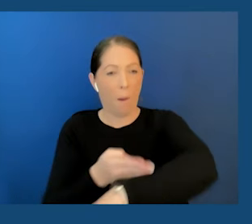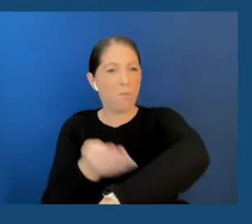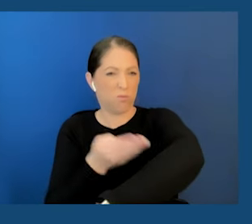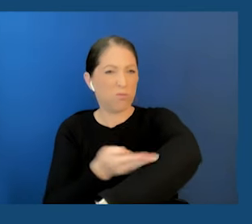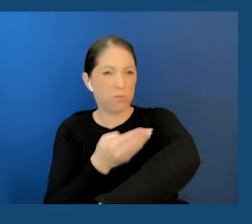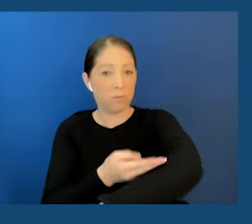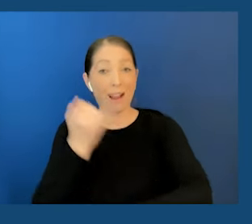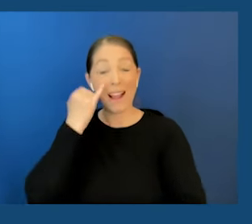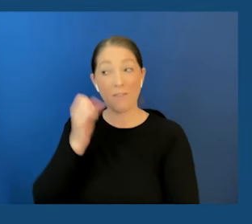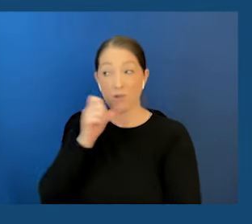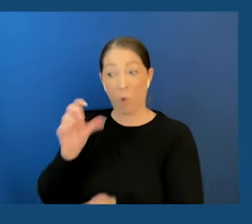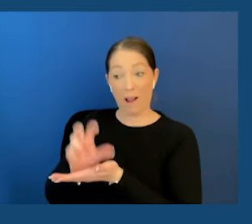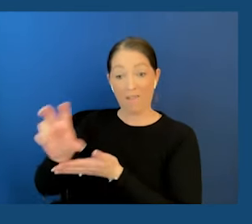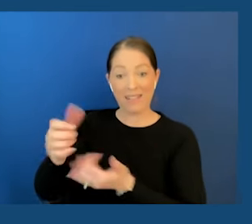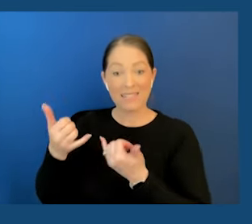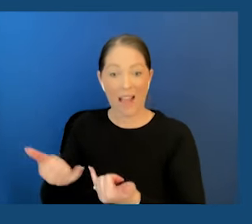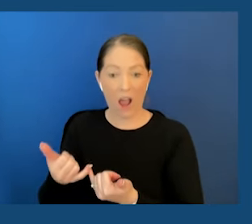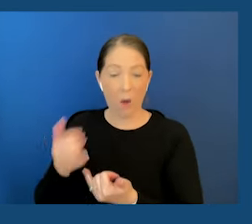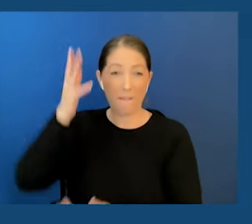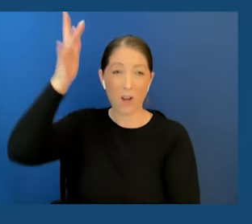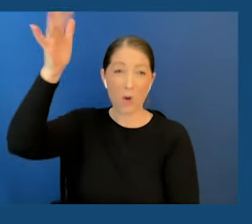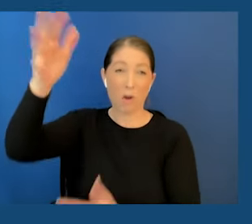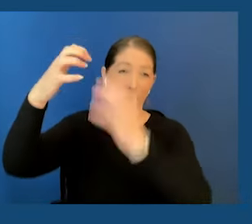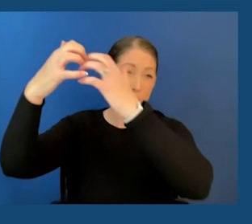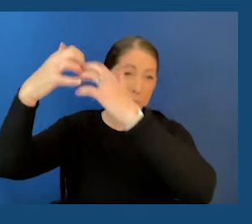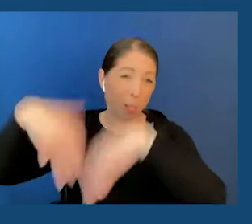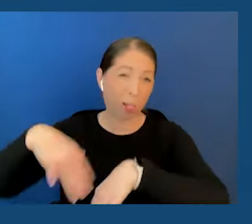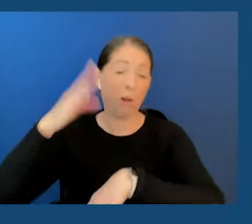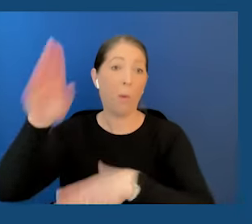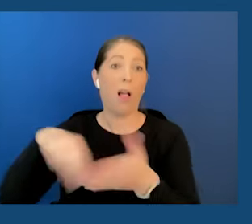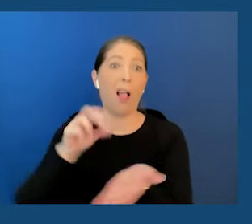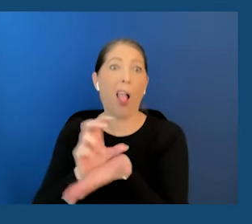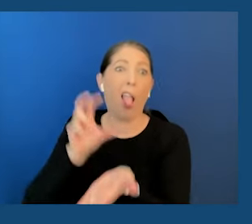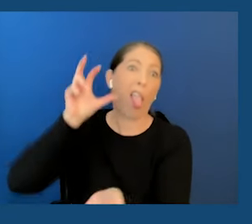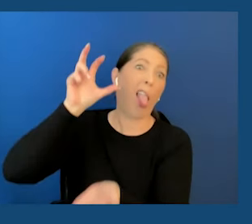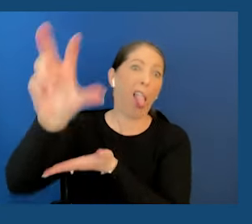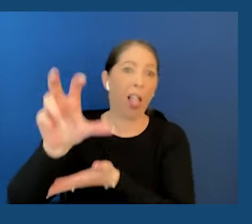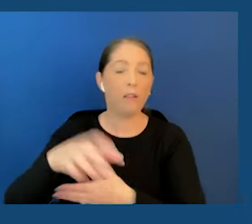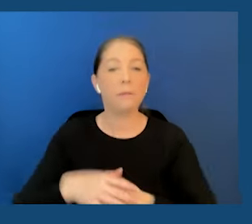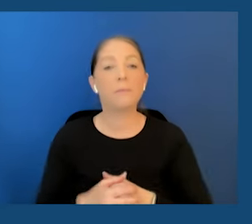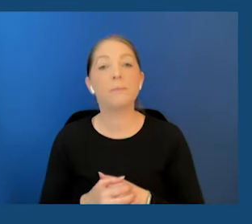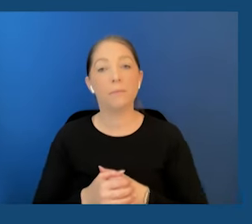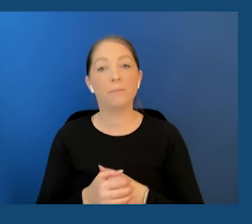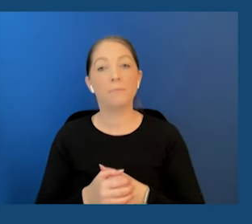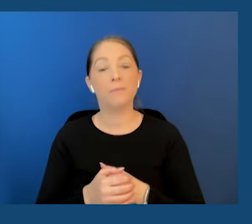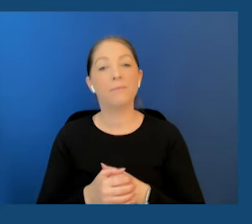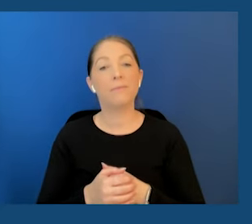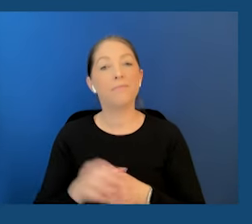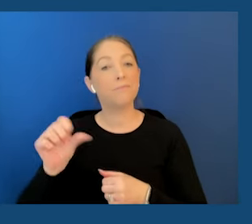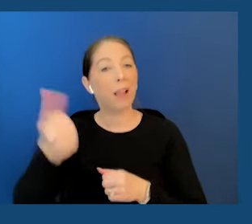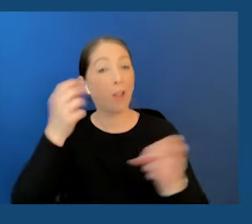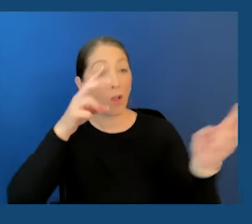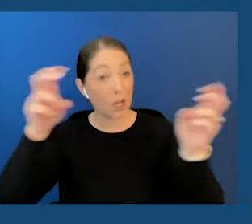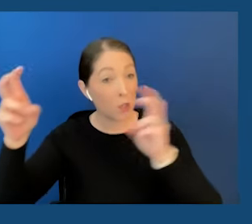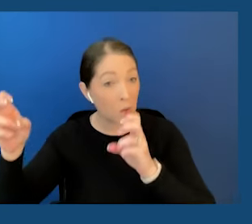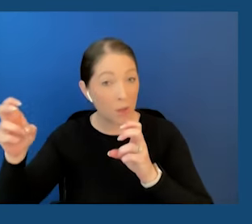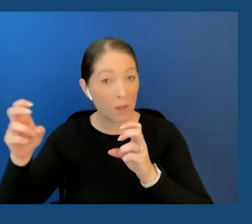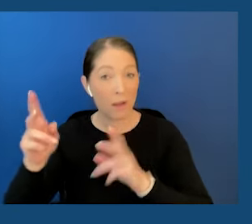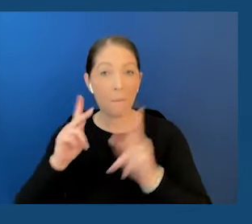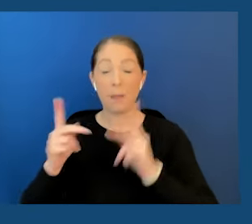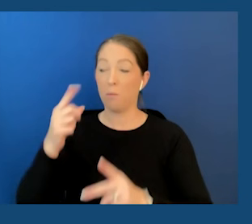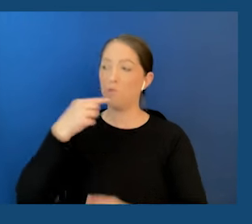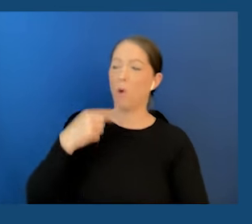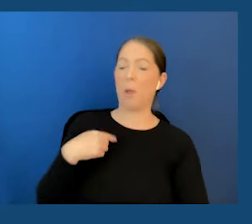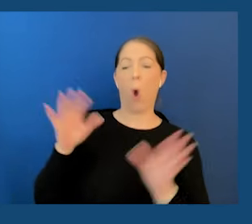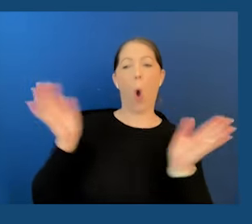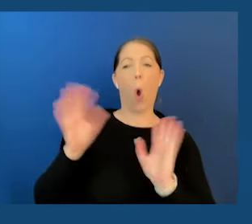a lot more later. And let's talk about one more key issue that a lot of people told me not to talk about. But I